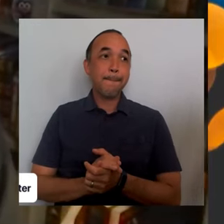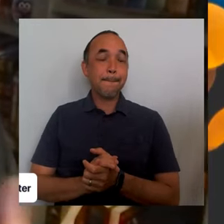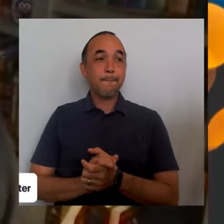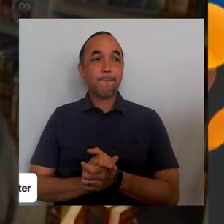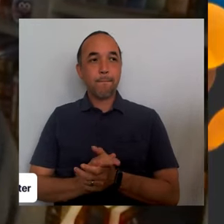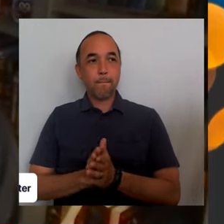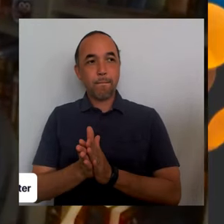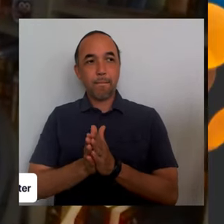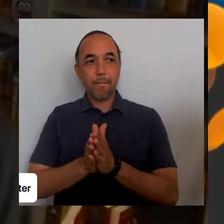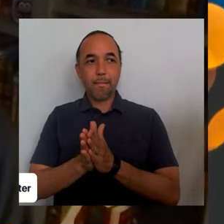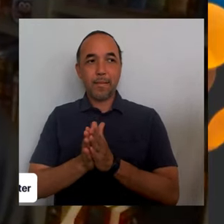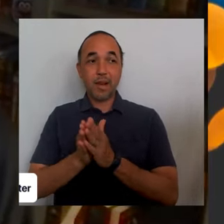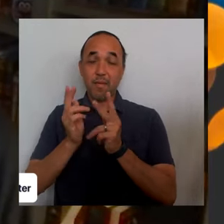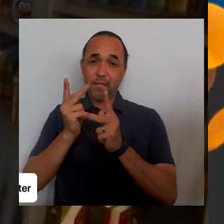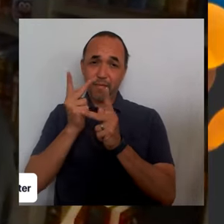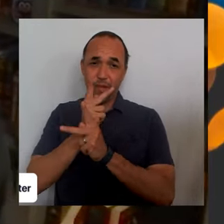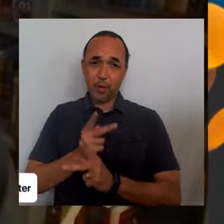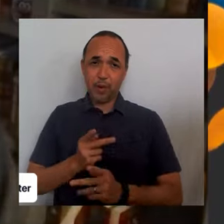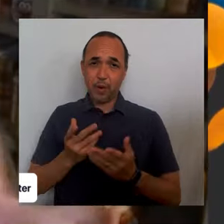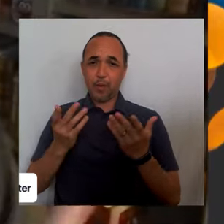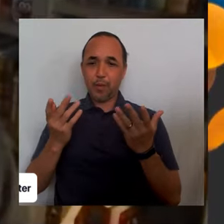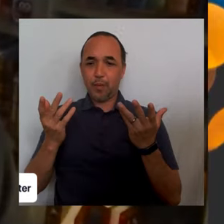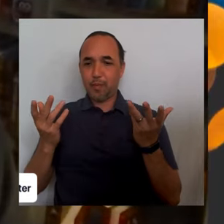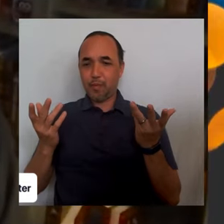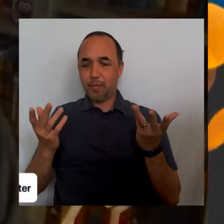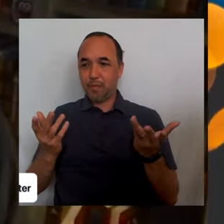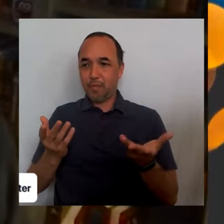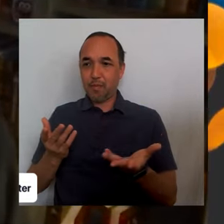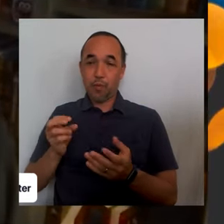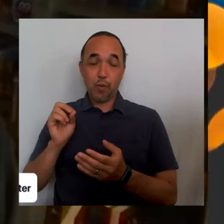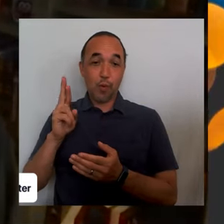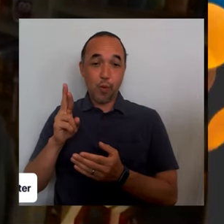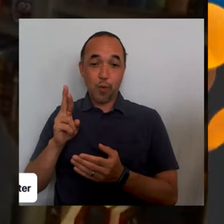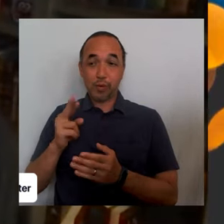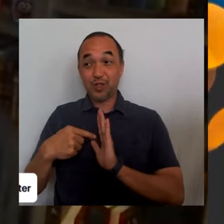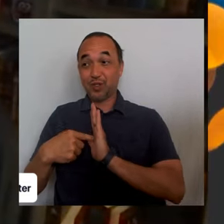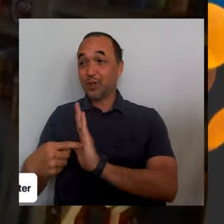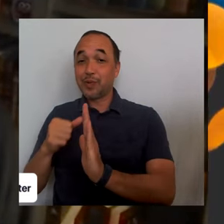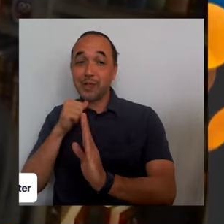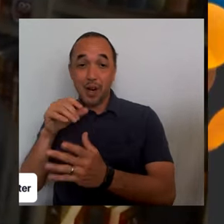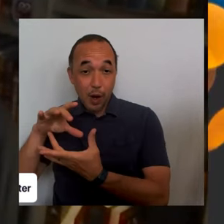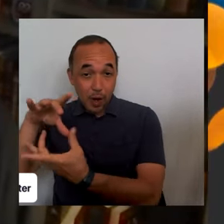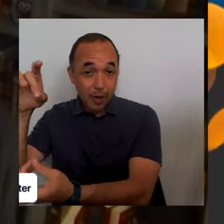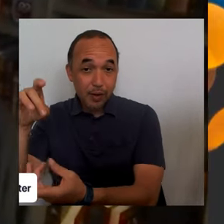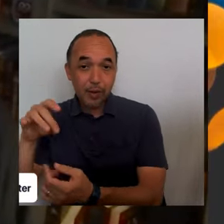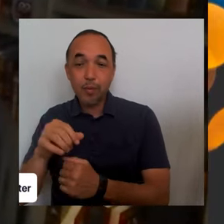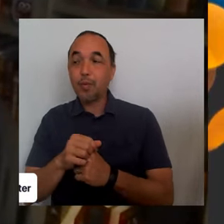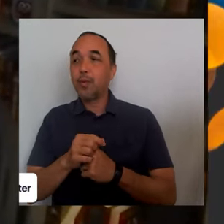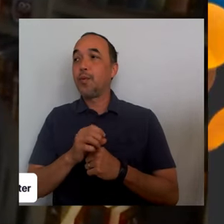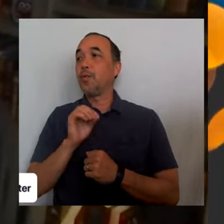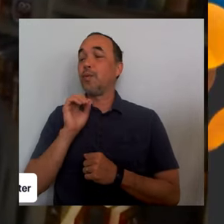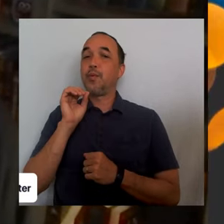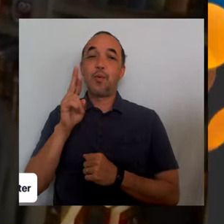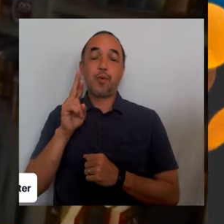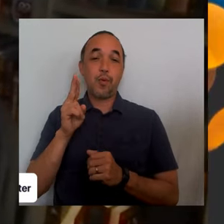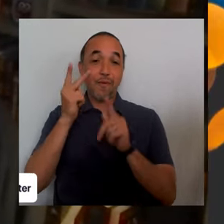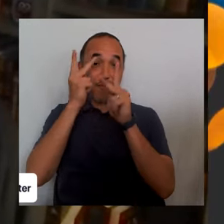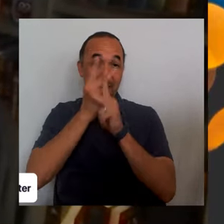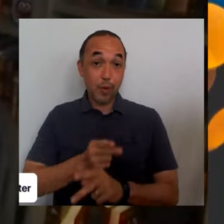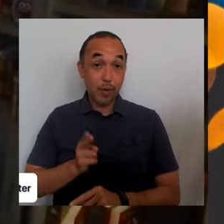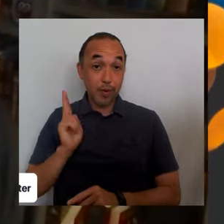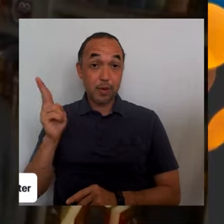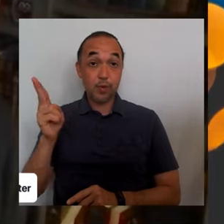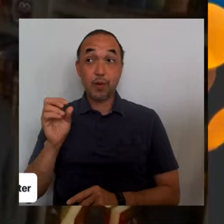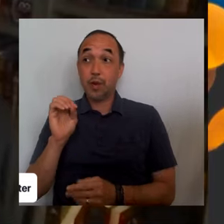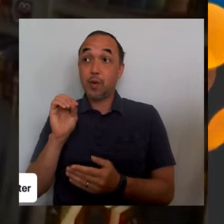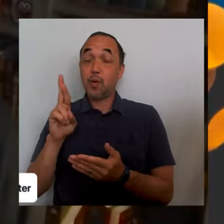figuring things out for them, whether you're disproving things, figuring out the history, or whether you're really